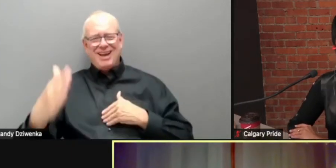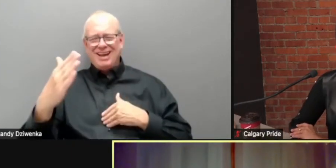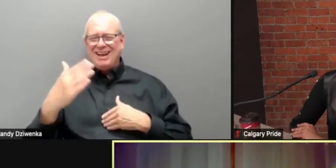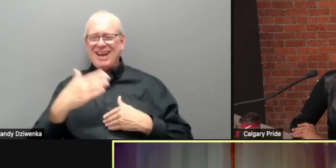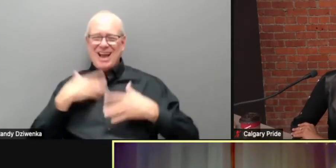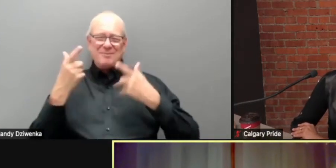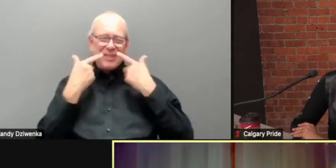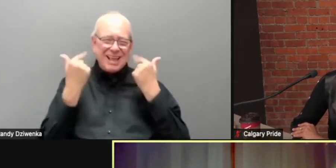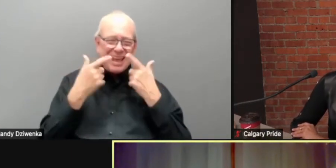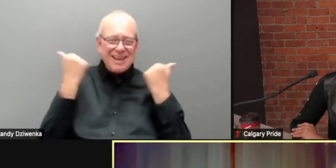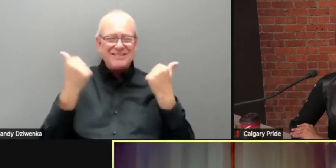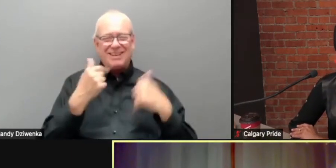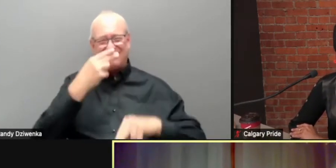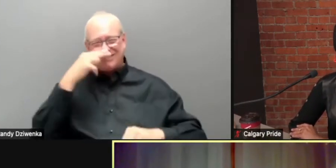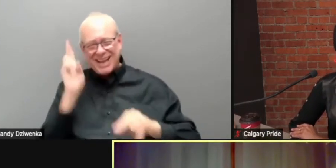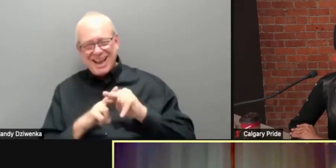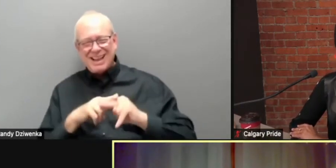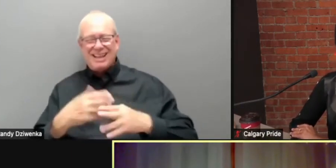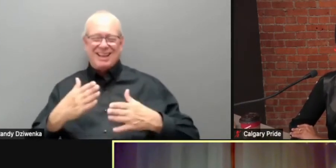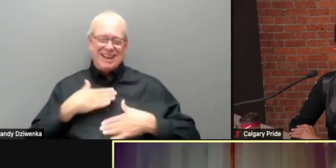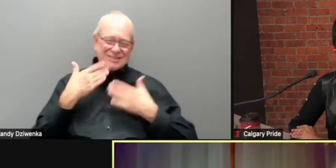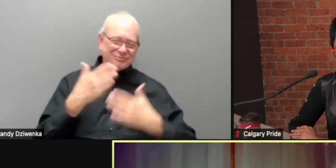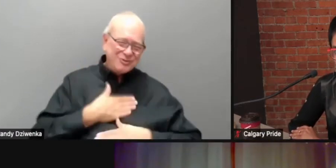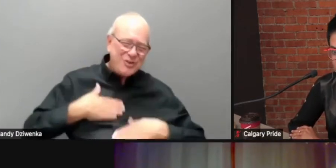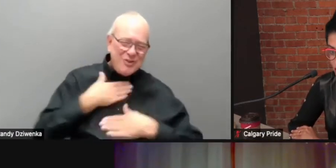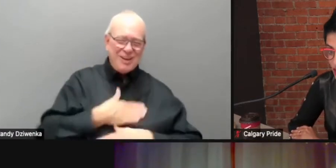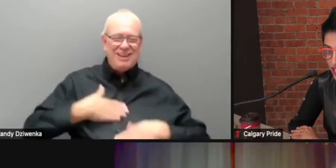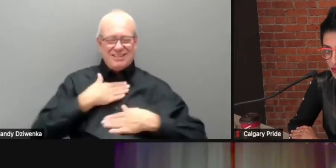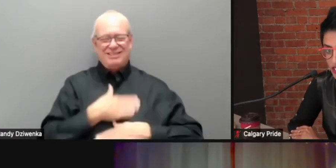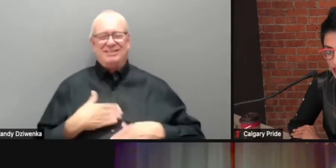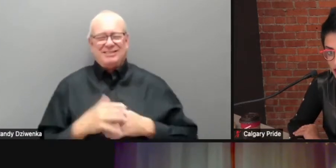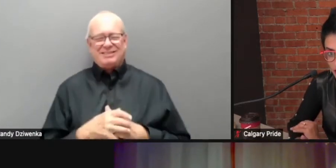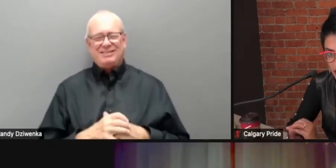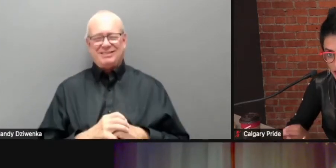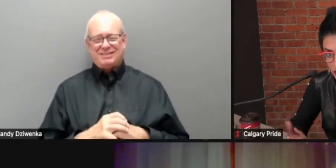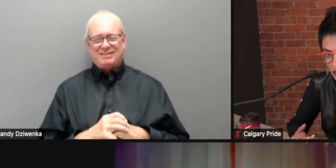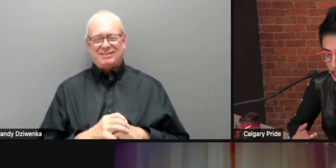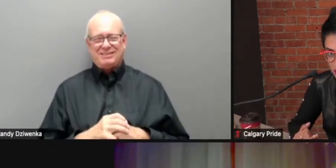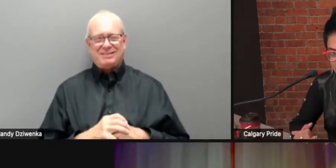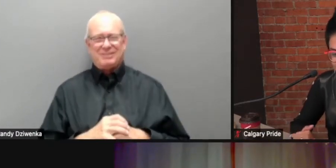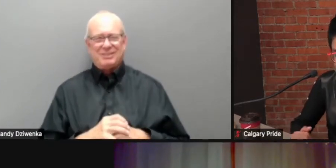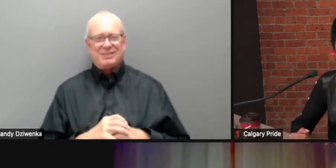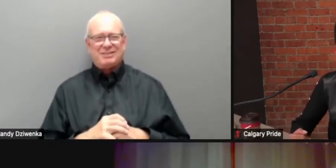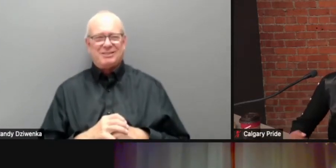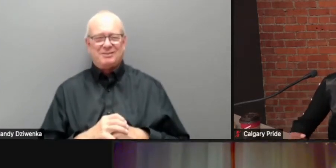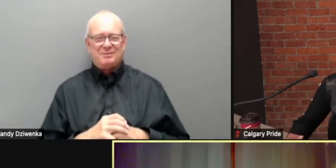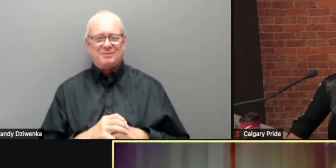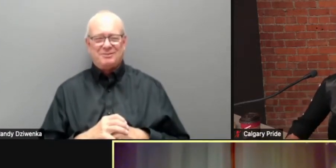Anytime. We'll have a good laugh over a cup of chai. Yeah, chai and biscuits. Yes.